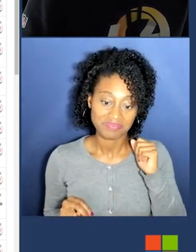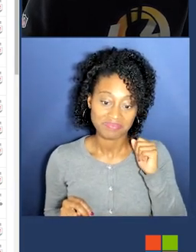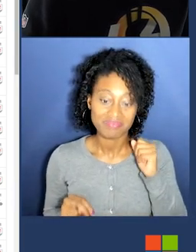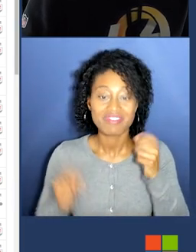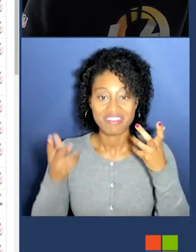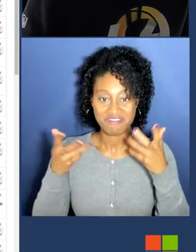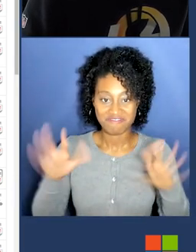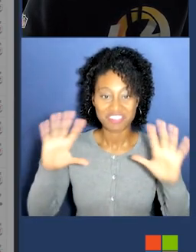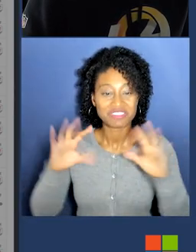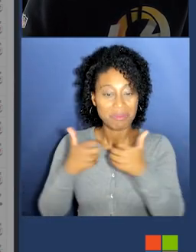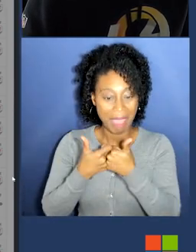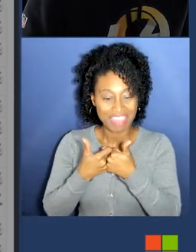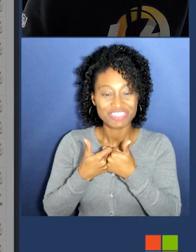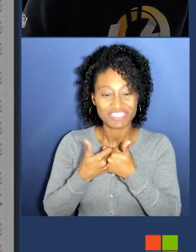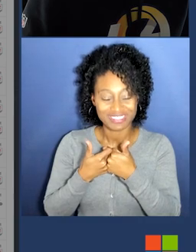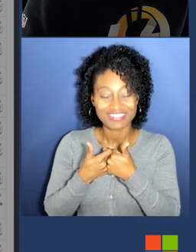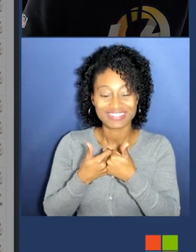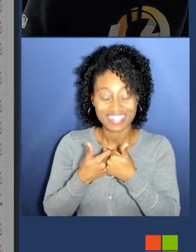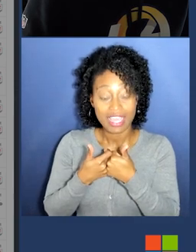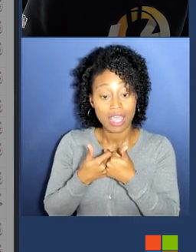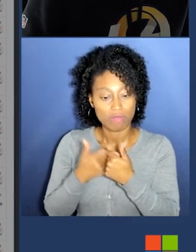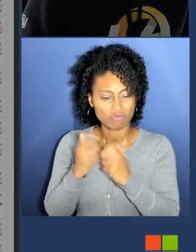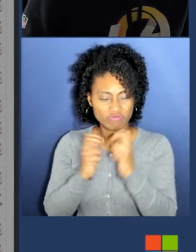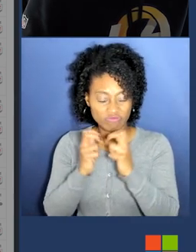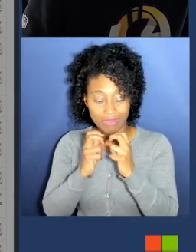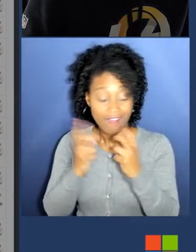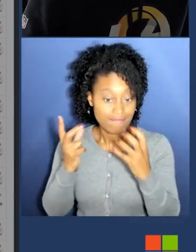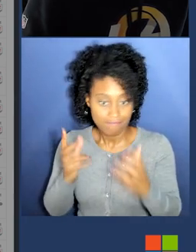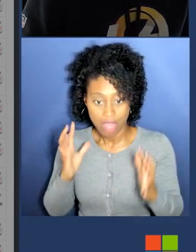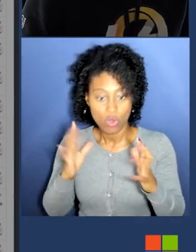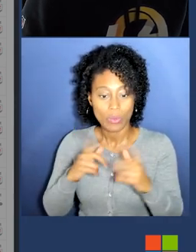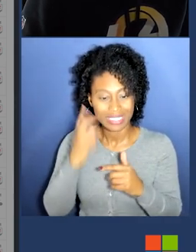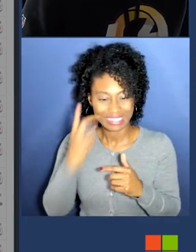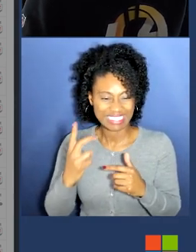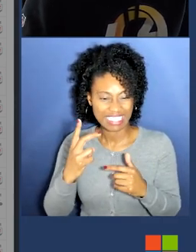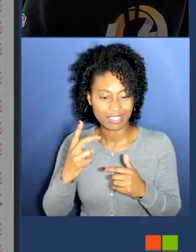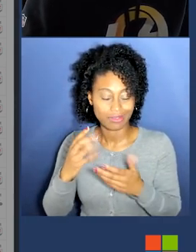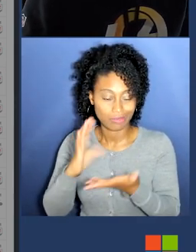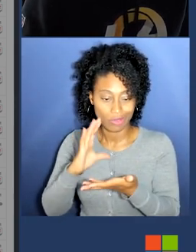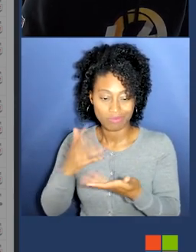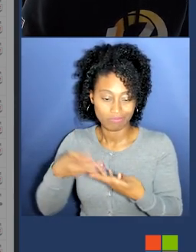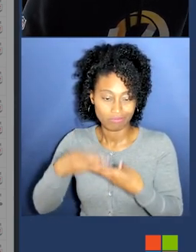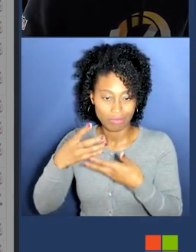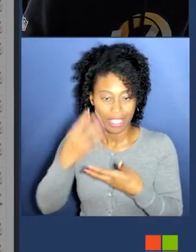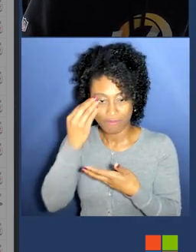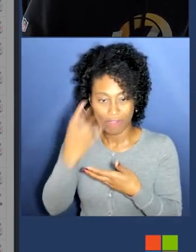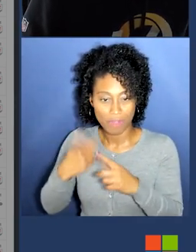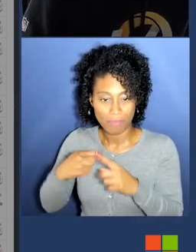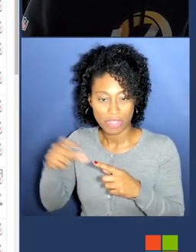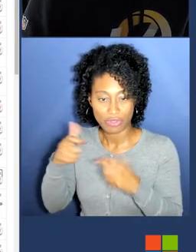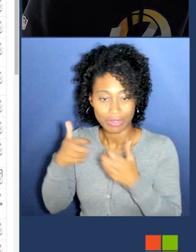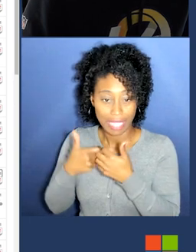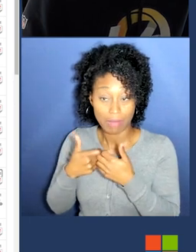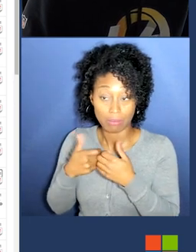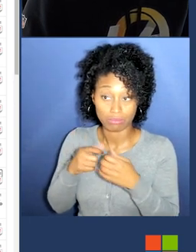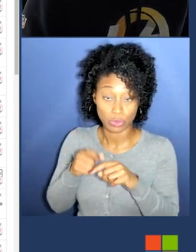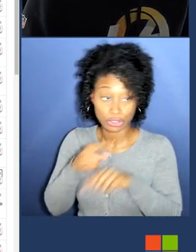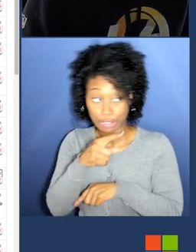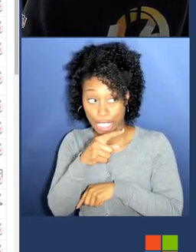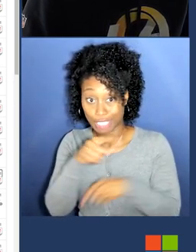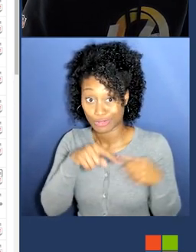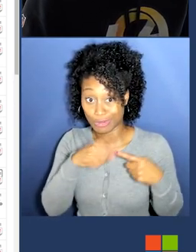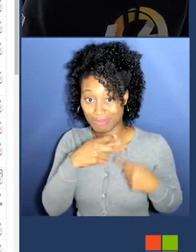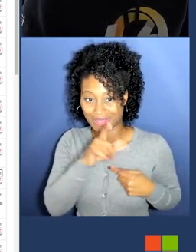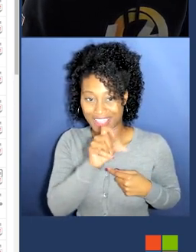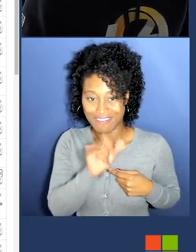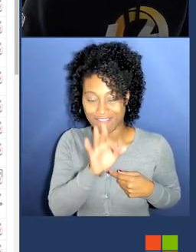finished the match. You can see the event payload that we sent from the game server to PlayFab, and that's kind of